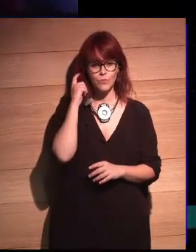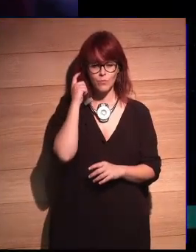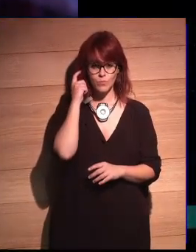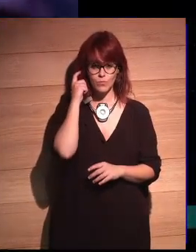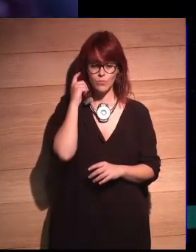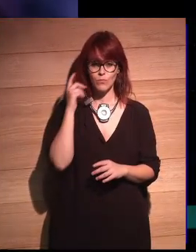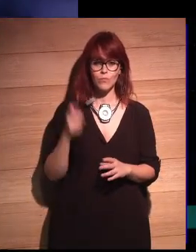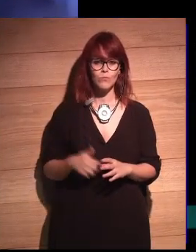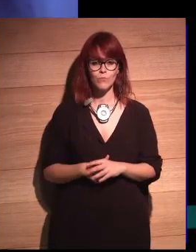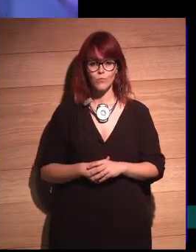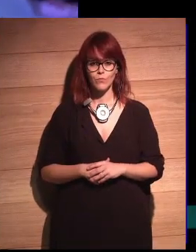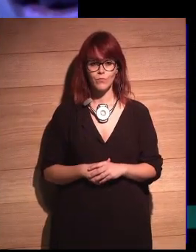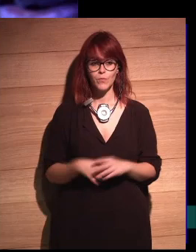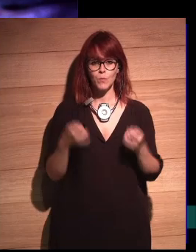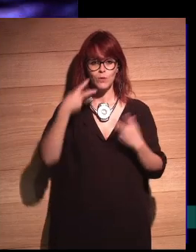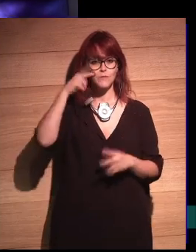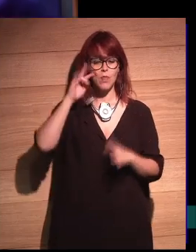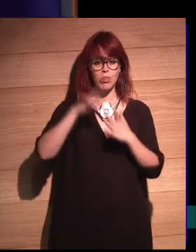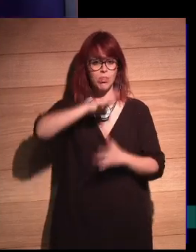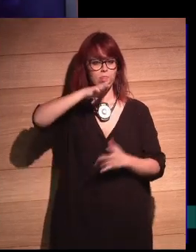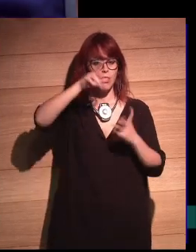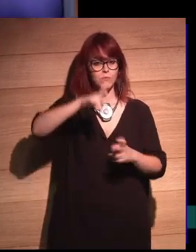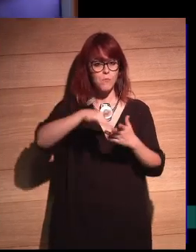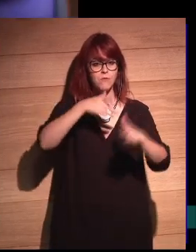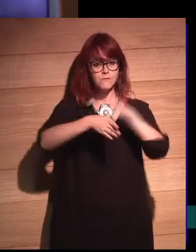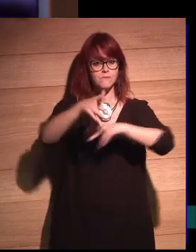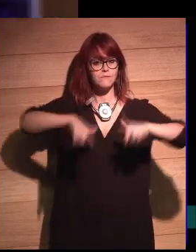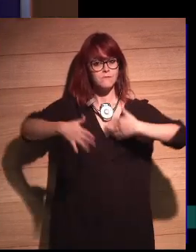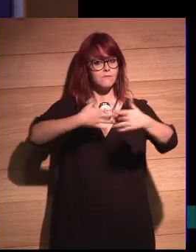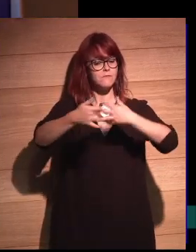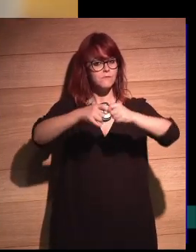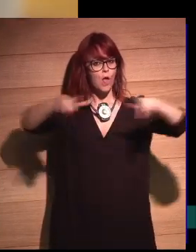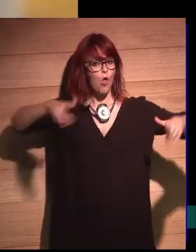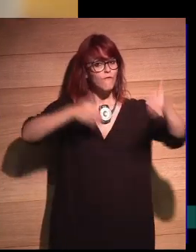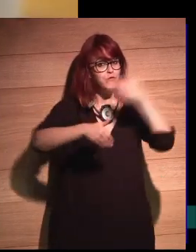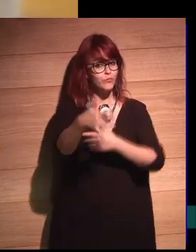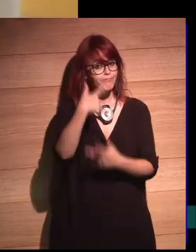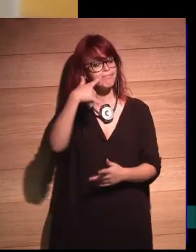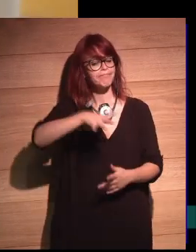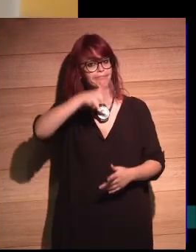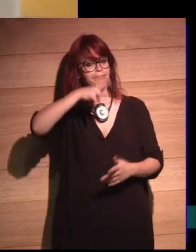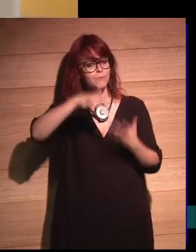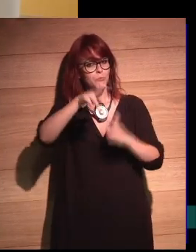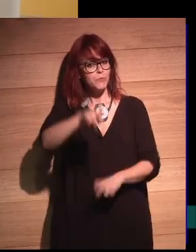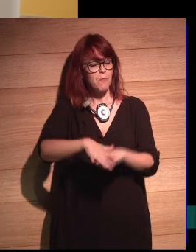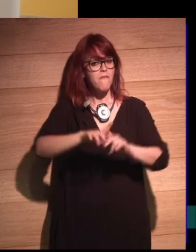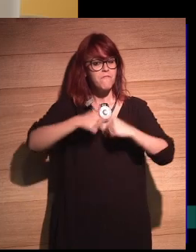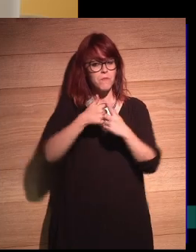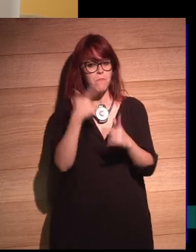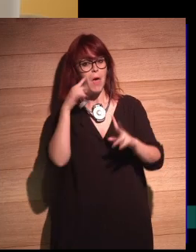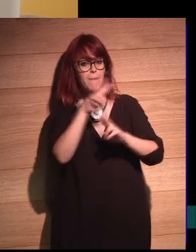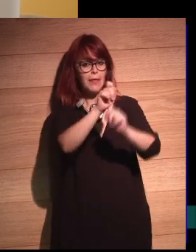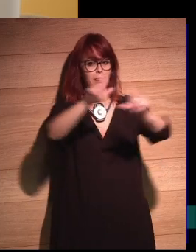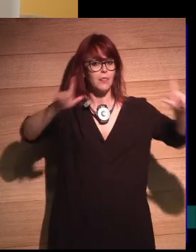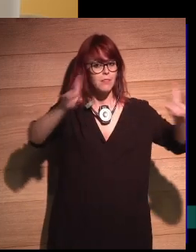enter into the living room of the future is it will probably be in the first instance quite familiar. There's a screen, there's a tablet,